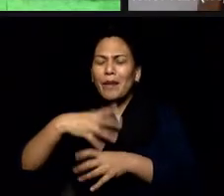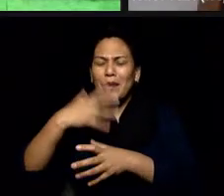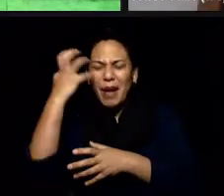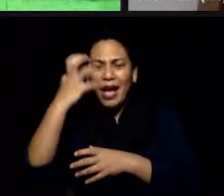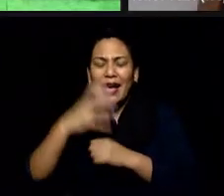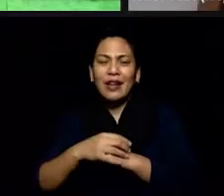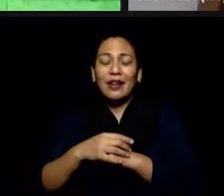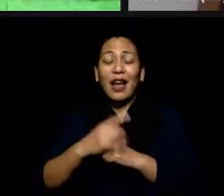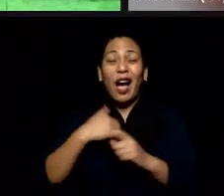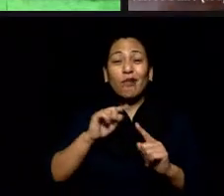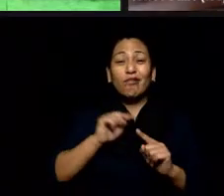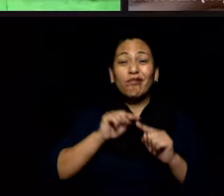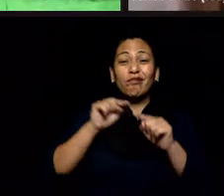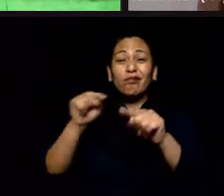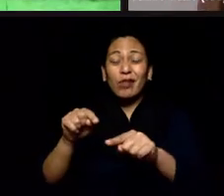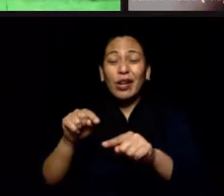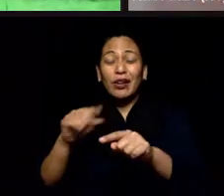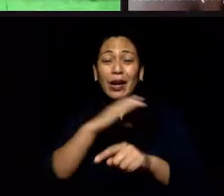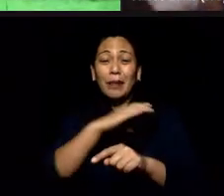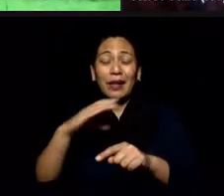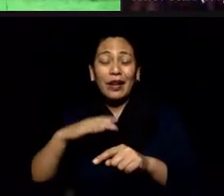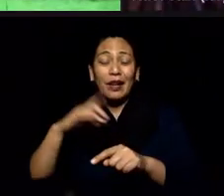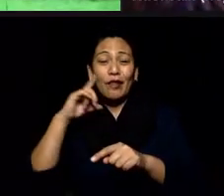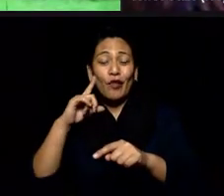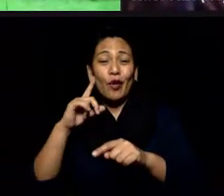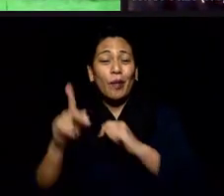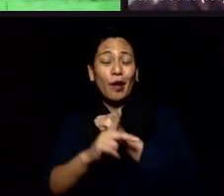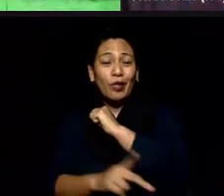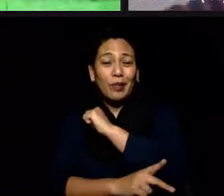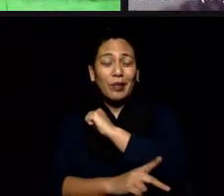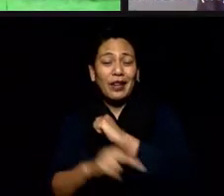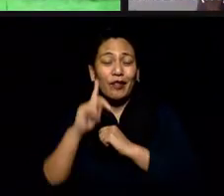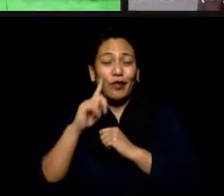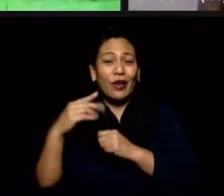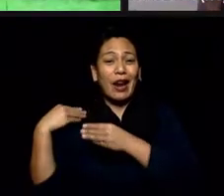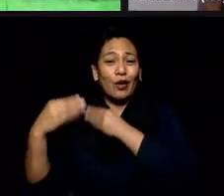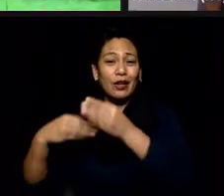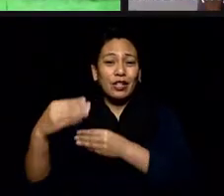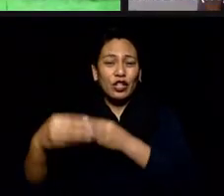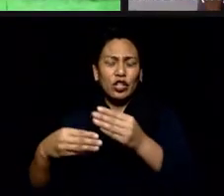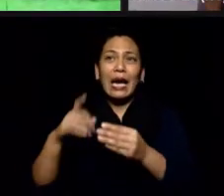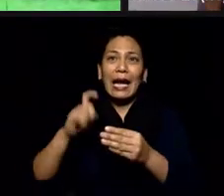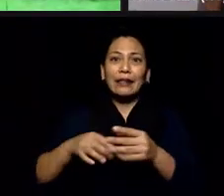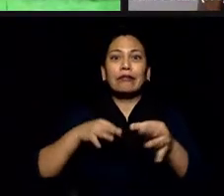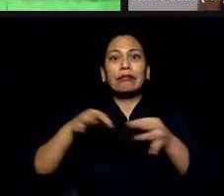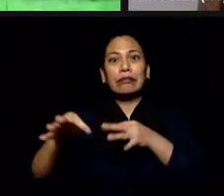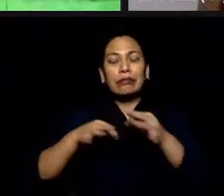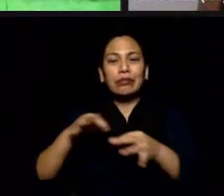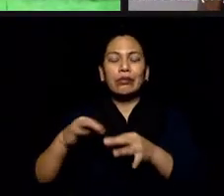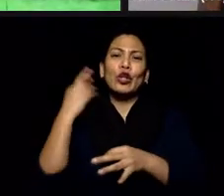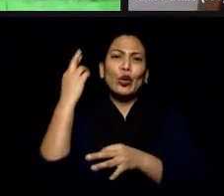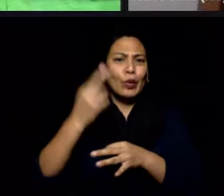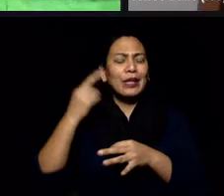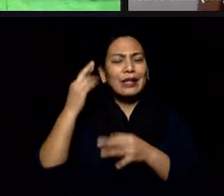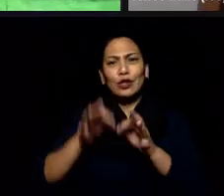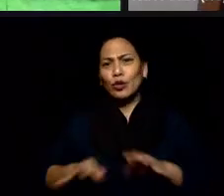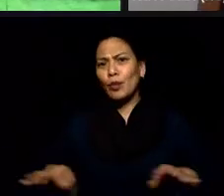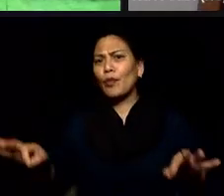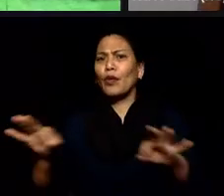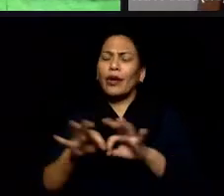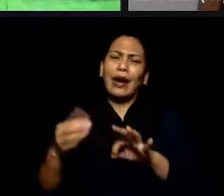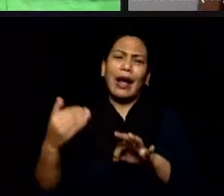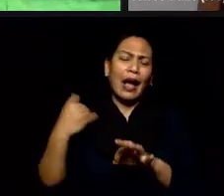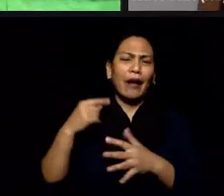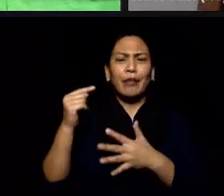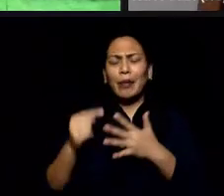in Parliament for heritage to justify why that was important, because a lot of institutions were upset.